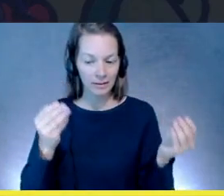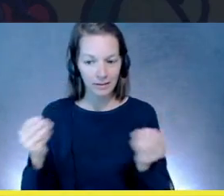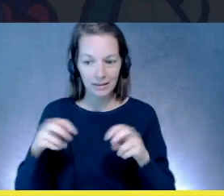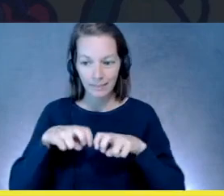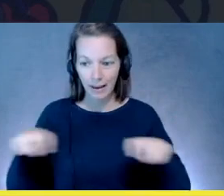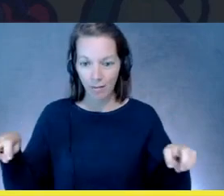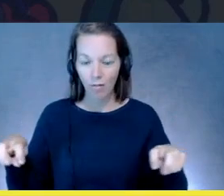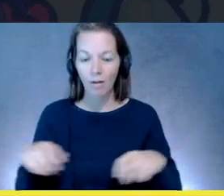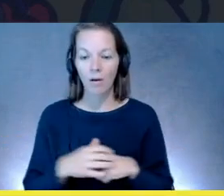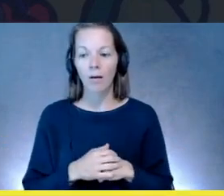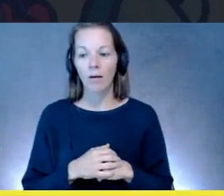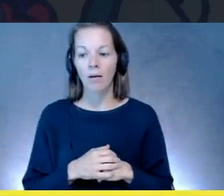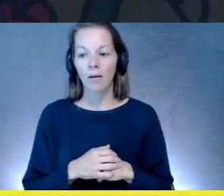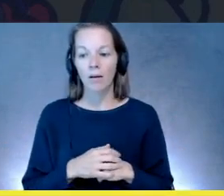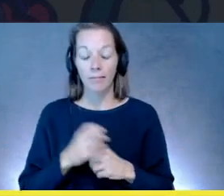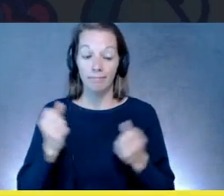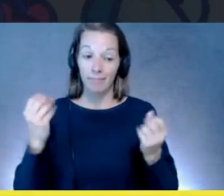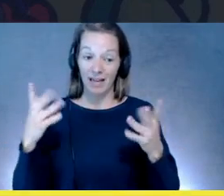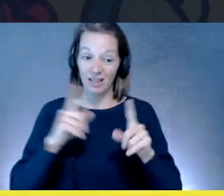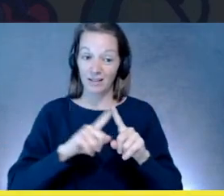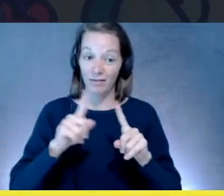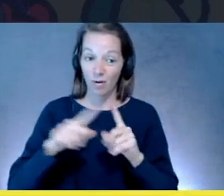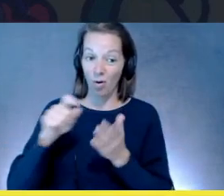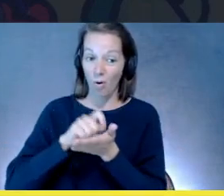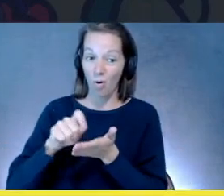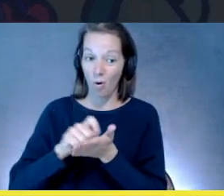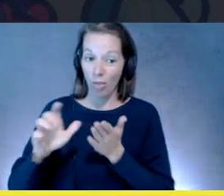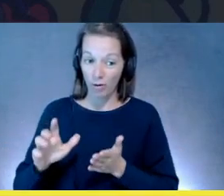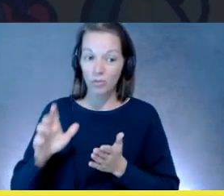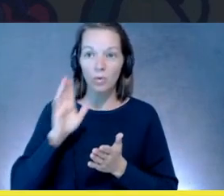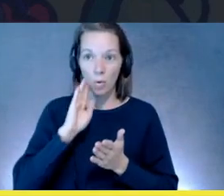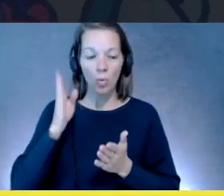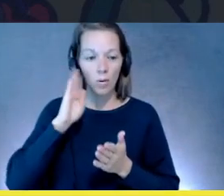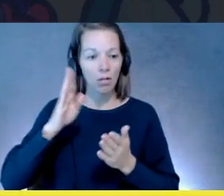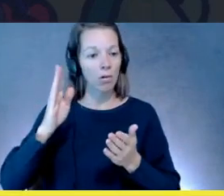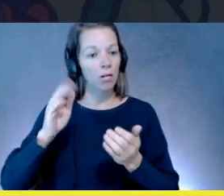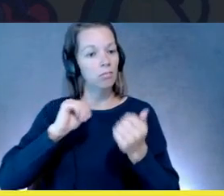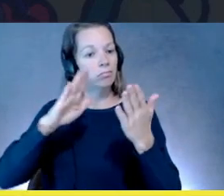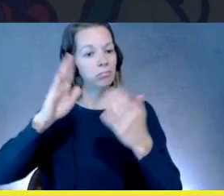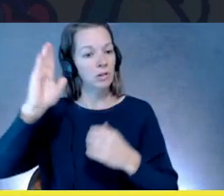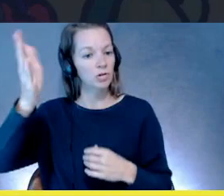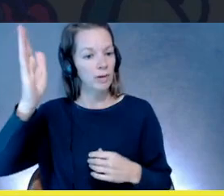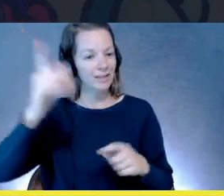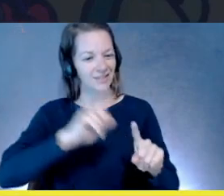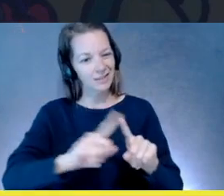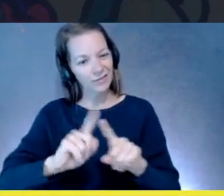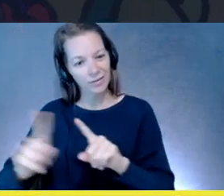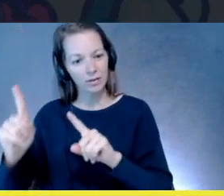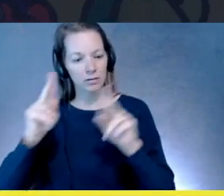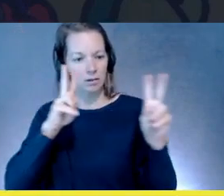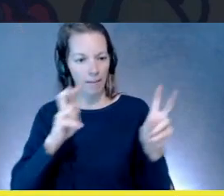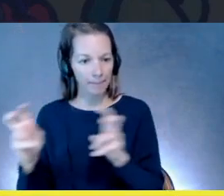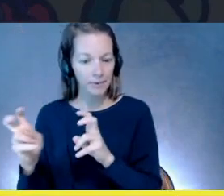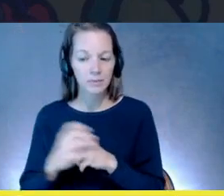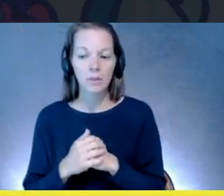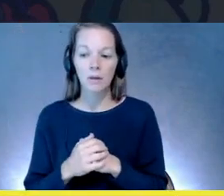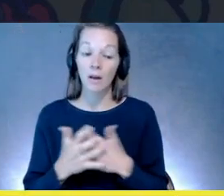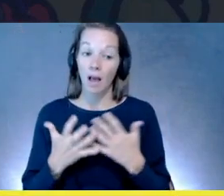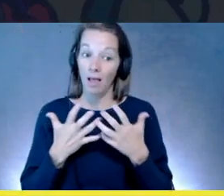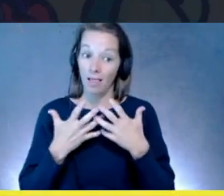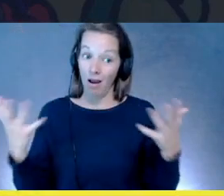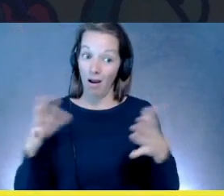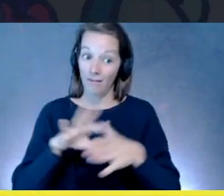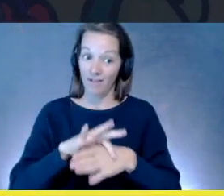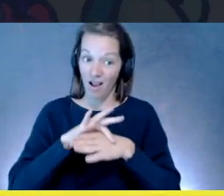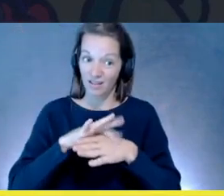brings together authors who will address a diverse range of topics in disability and health. There's a lot of ground to cover, so we will get right to